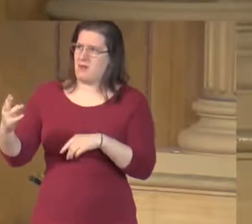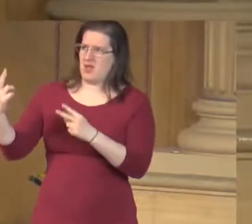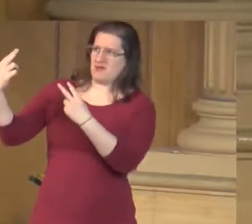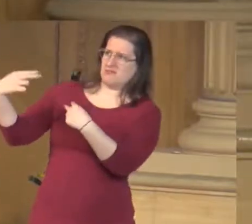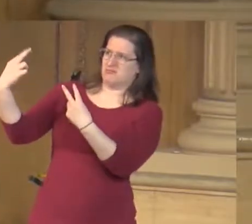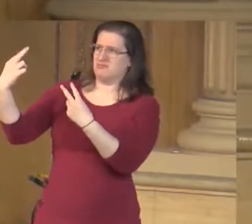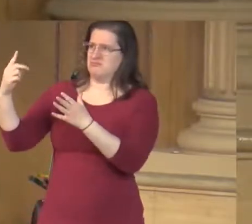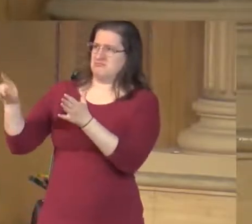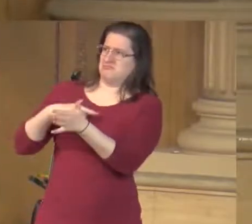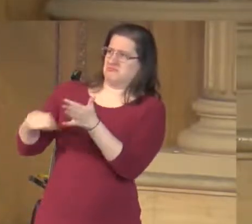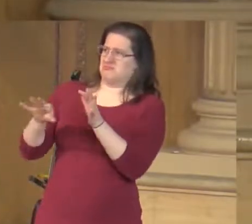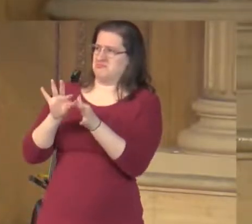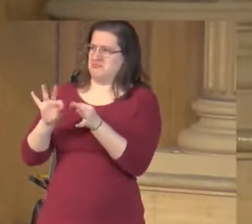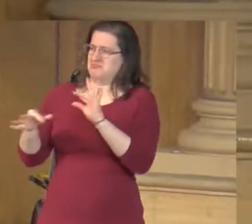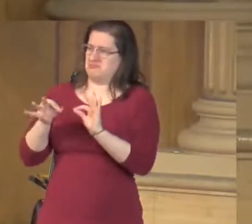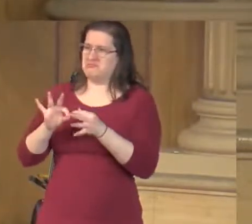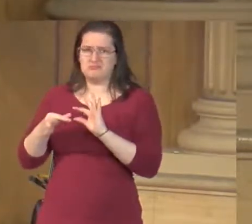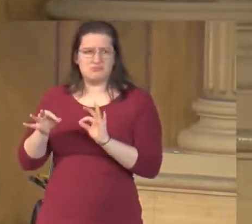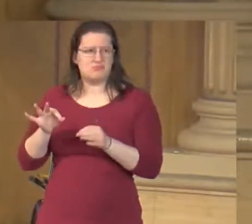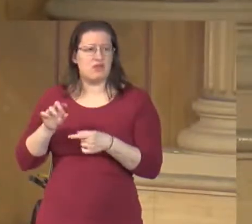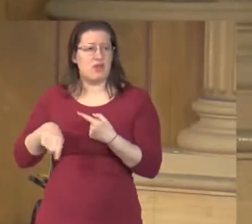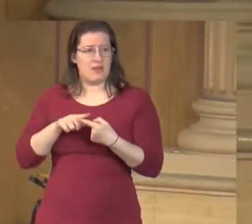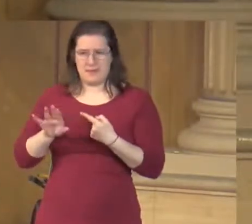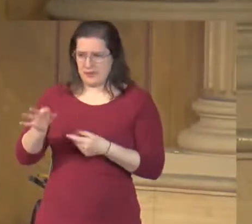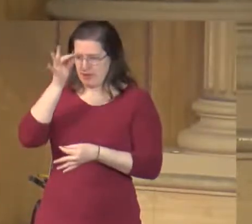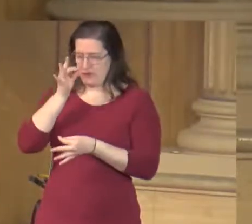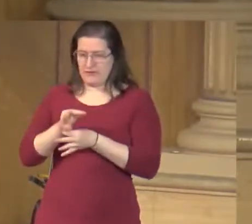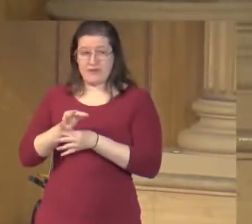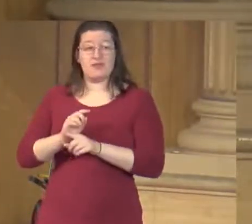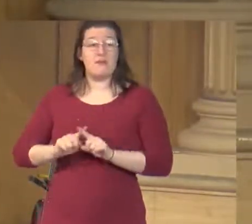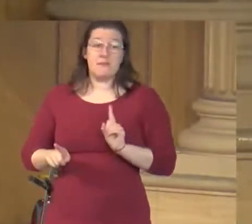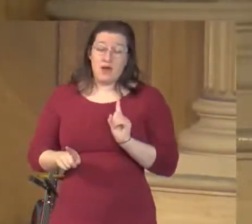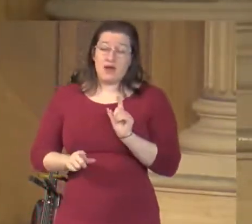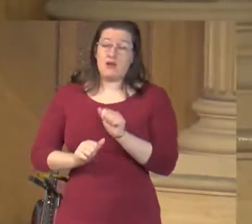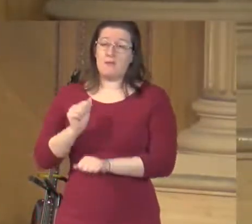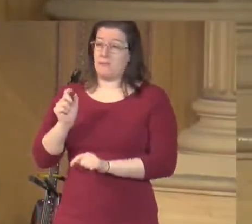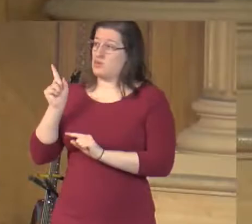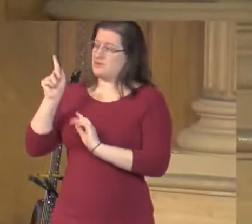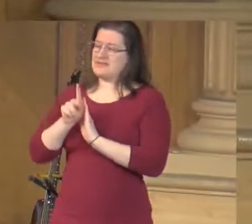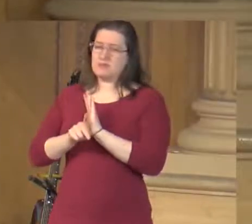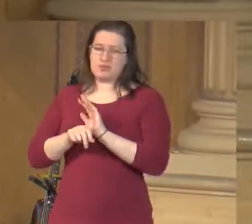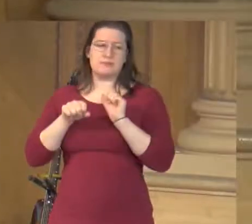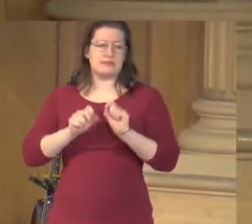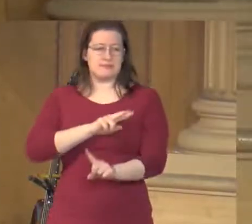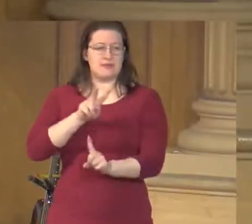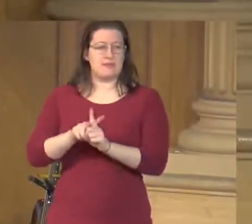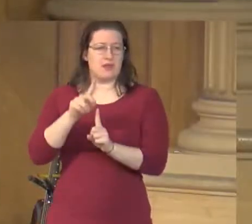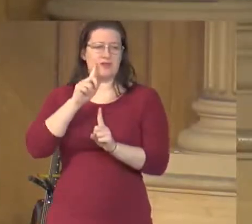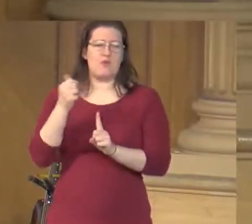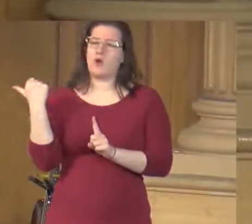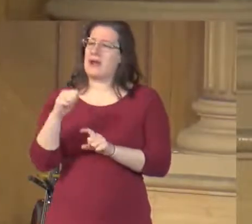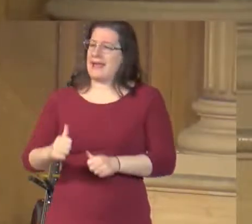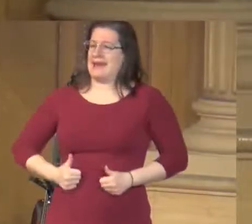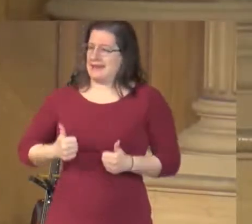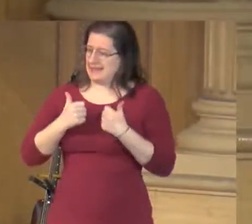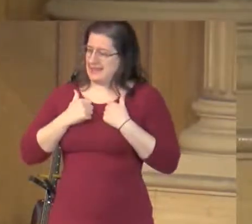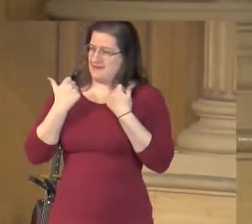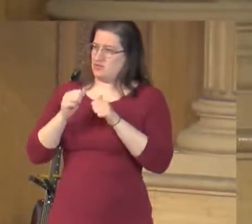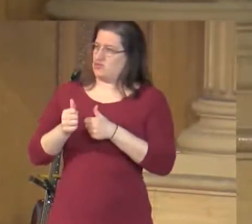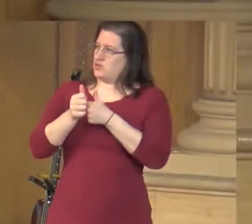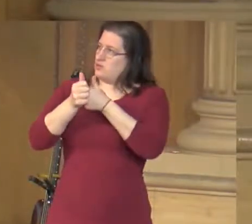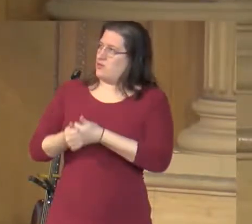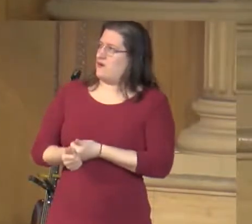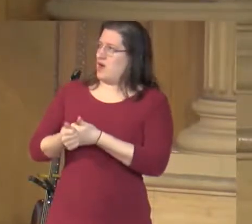But most of these principles about suffering can be broadly applied to any suffering that comes our way in a life of striving to faithfully follow